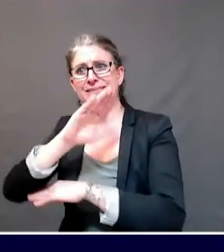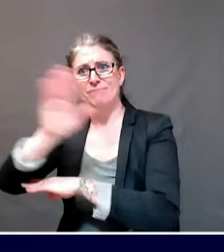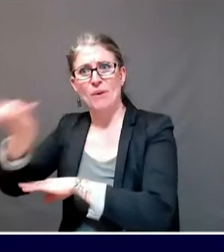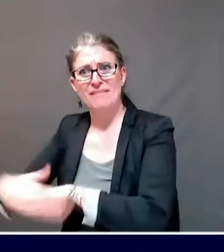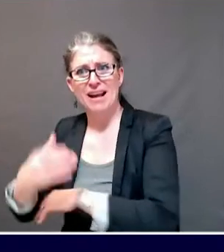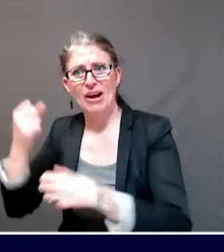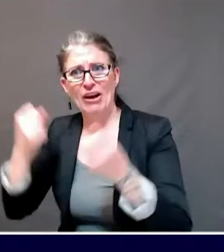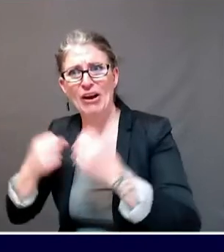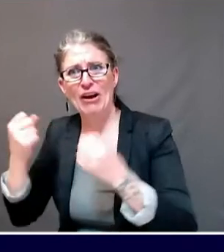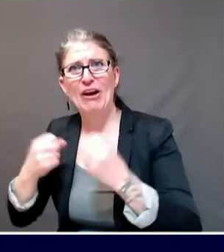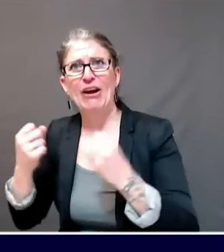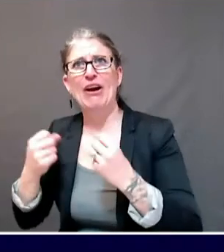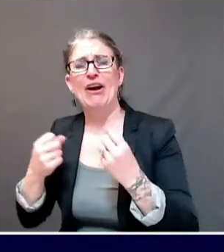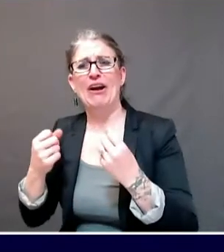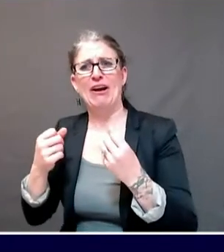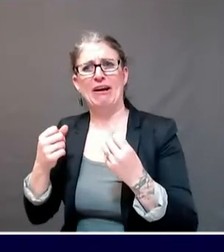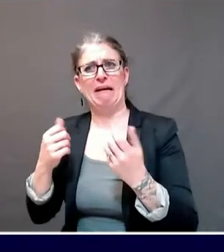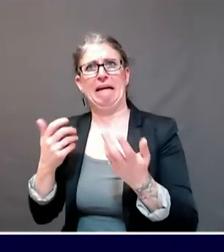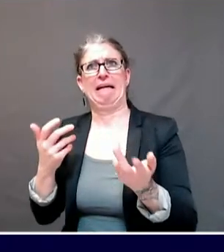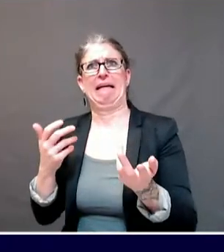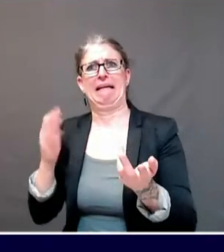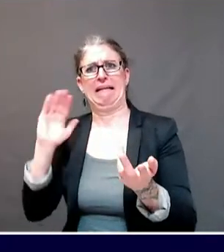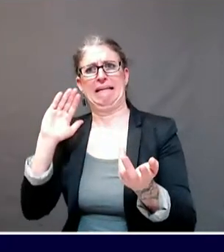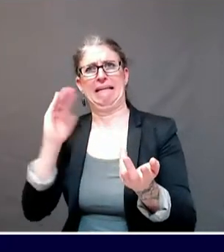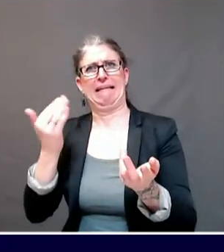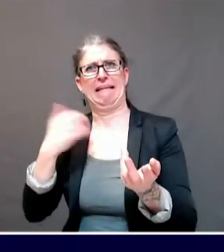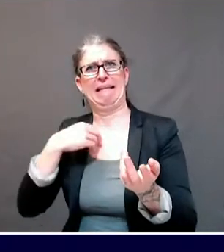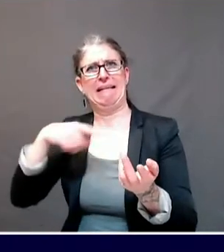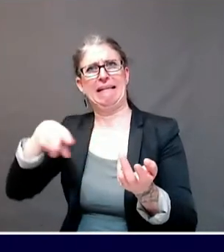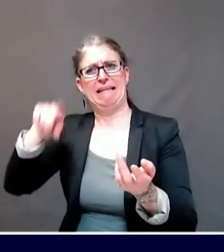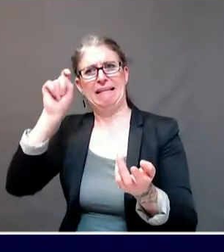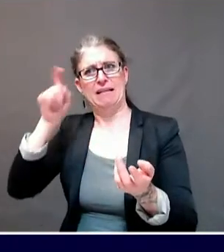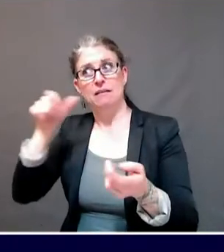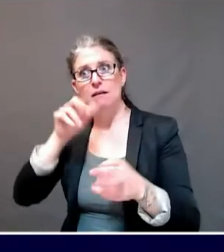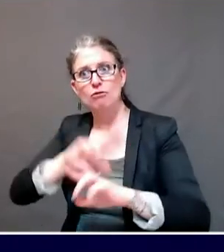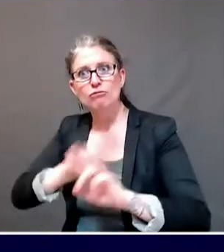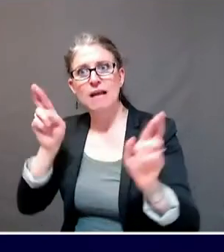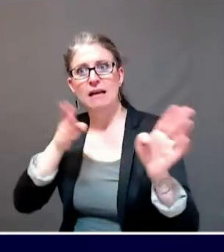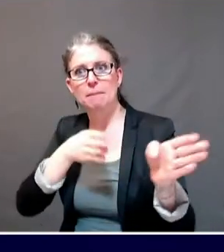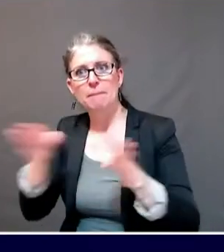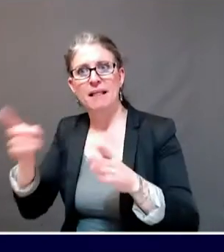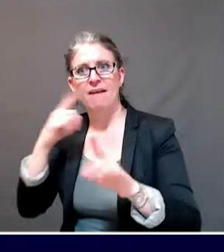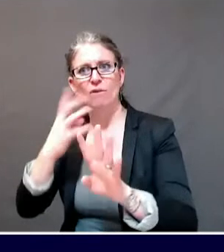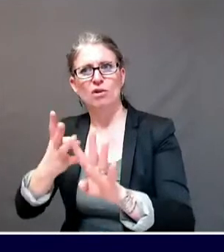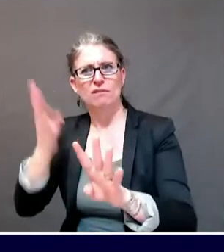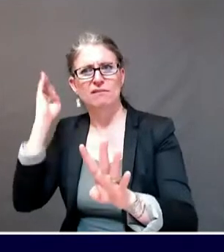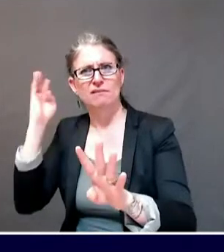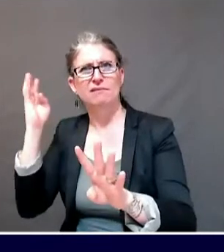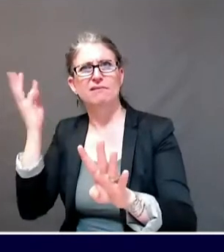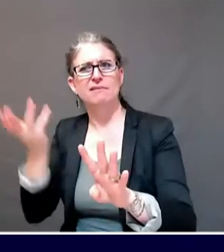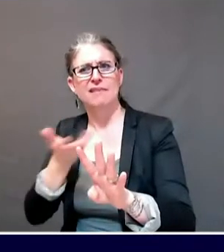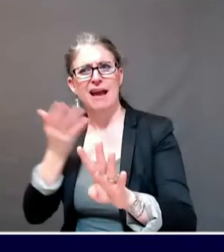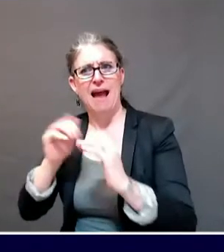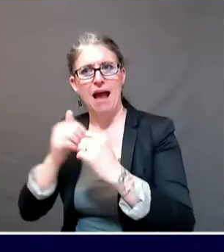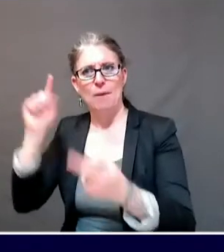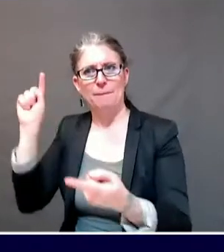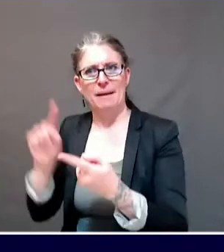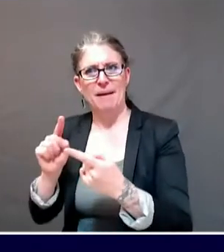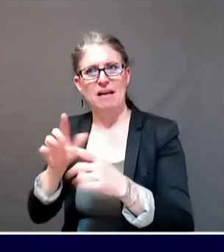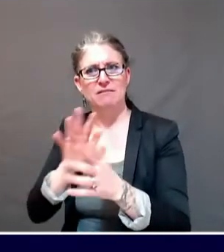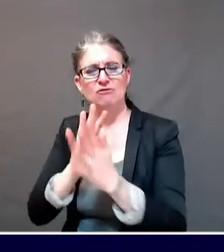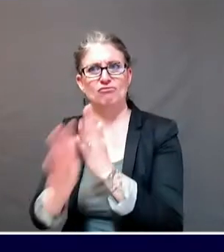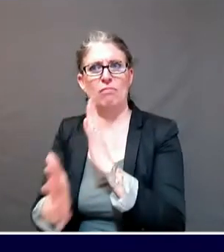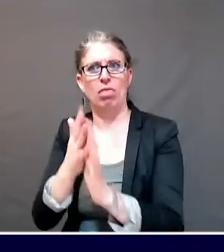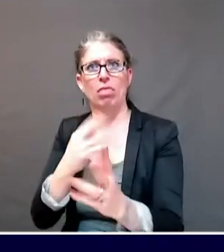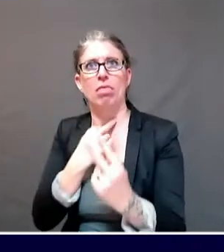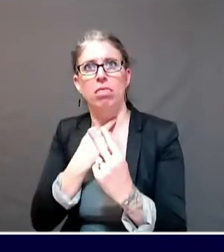orderly and safe fashion. We've got to keep those principles in mind just as much as we do figuring out who's next. Great.